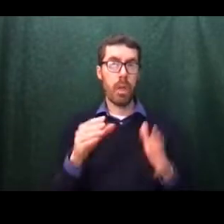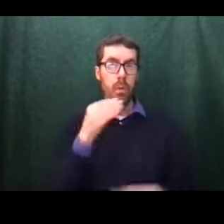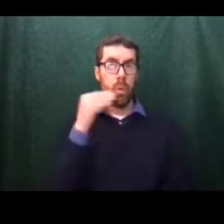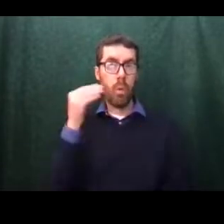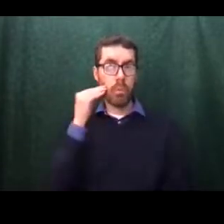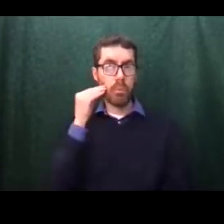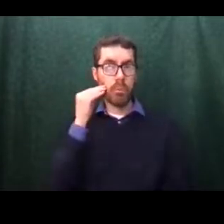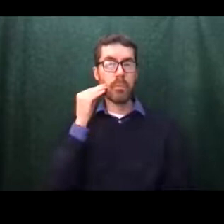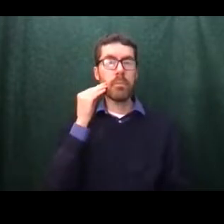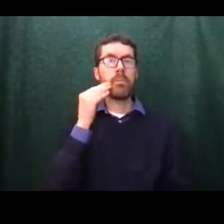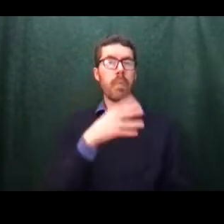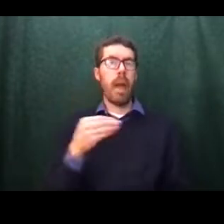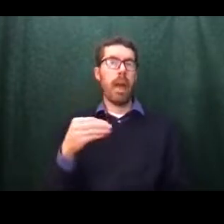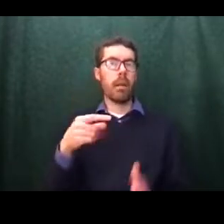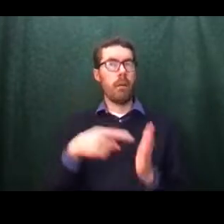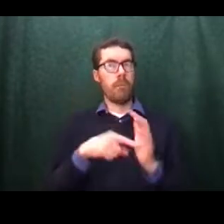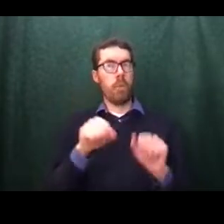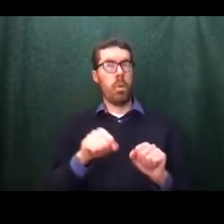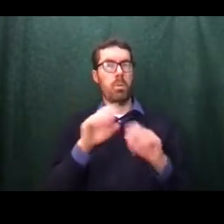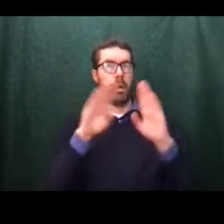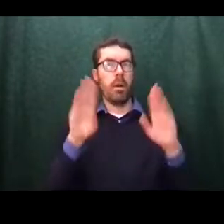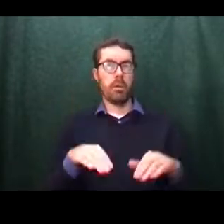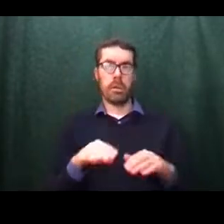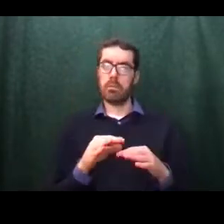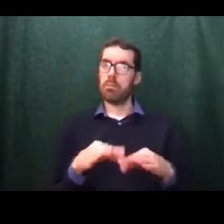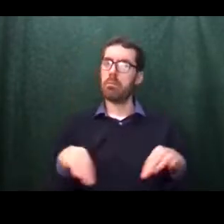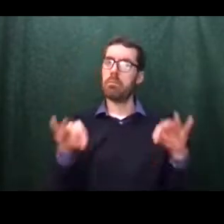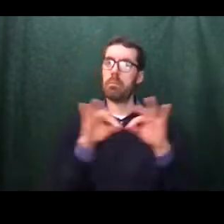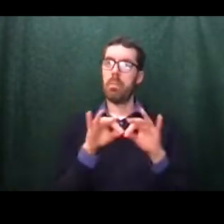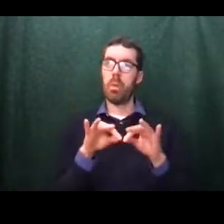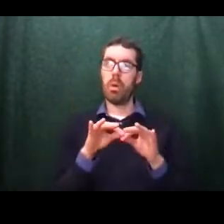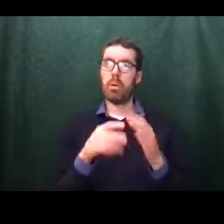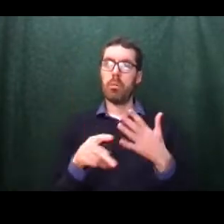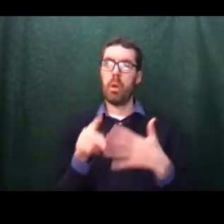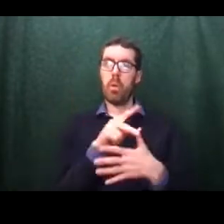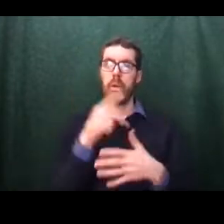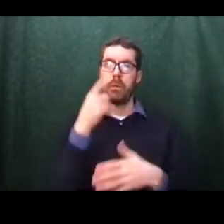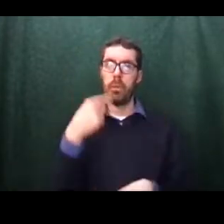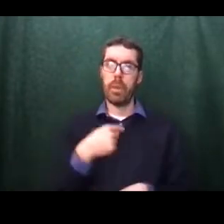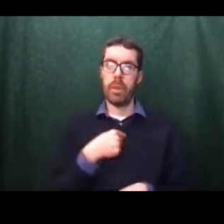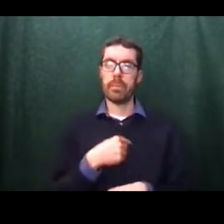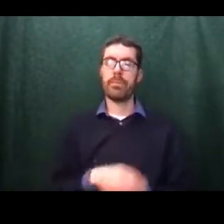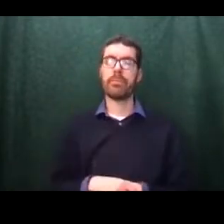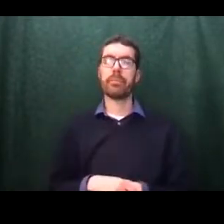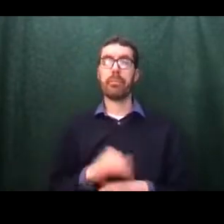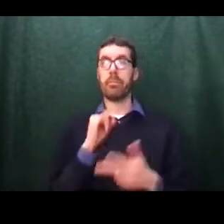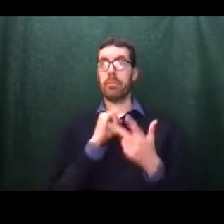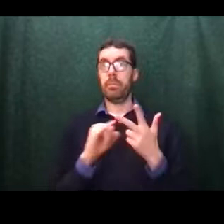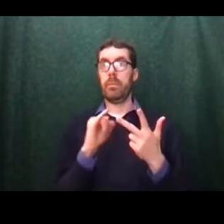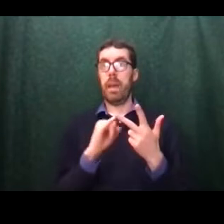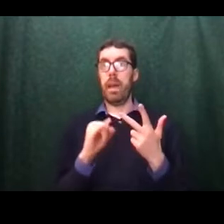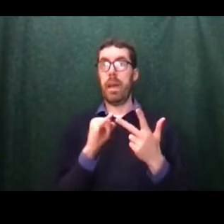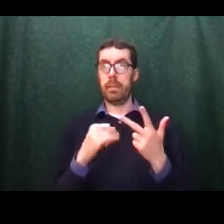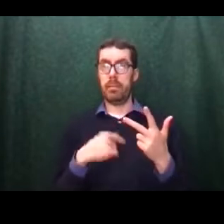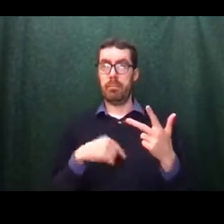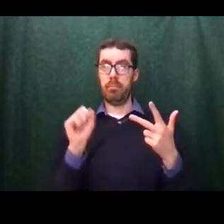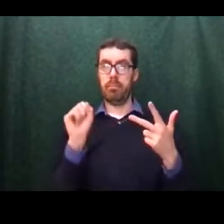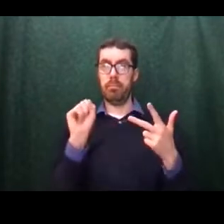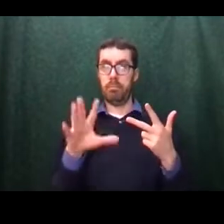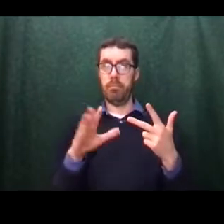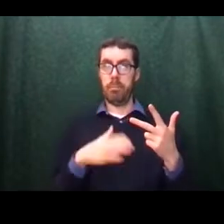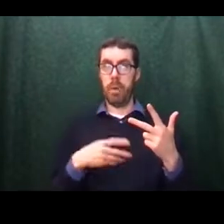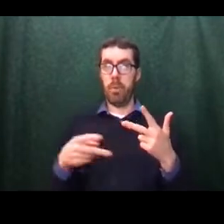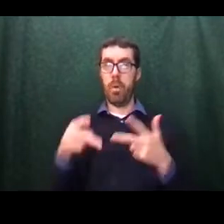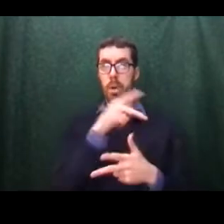affordable housing are key priorities to me. And the last one, as far as priorities, is